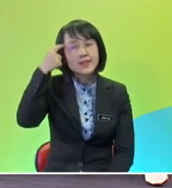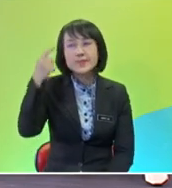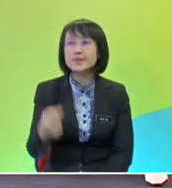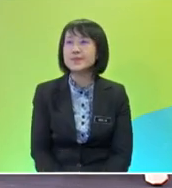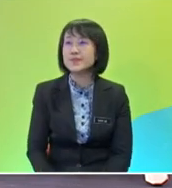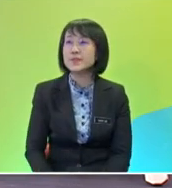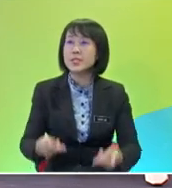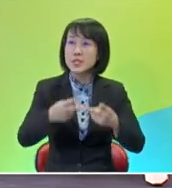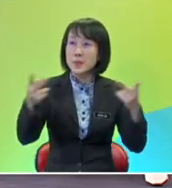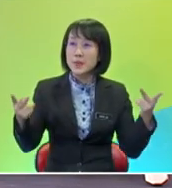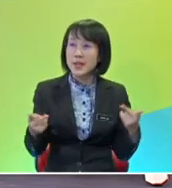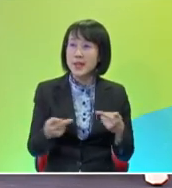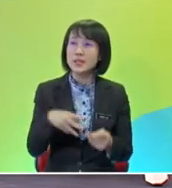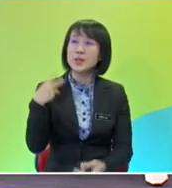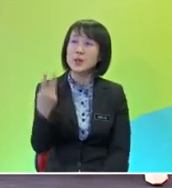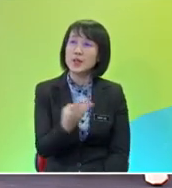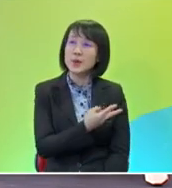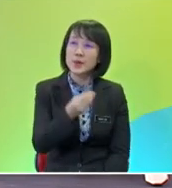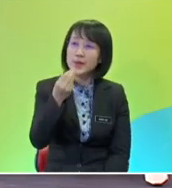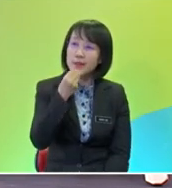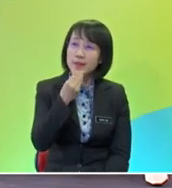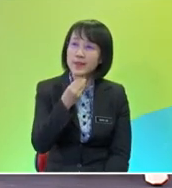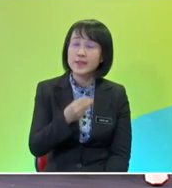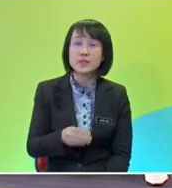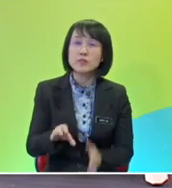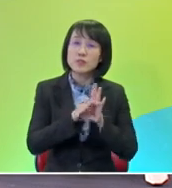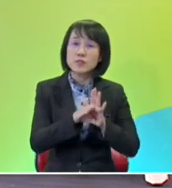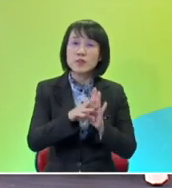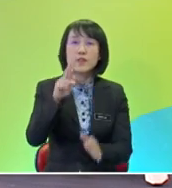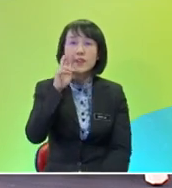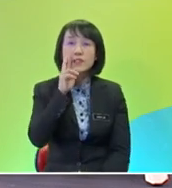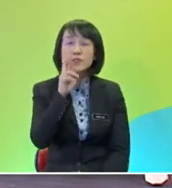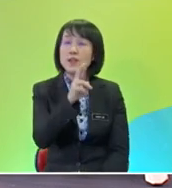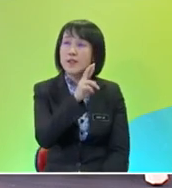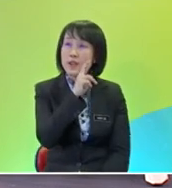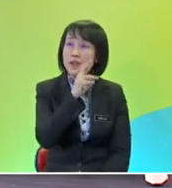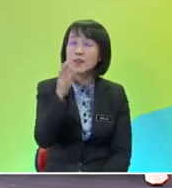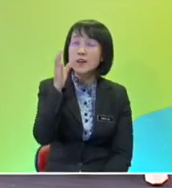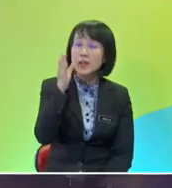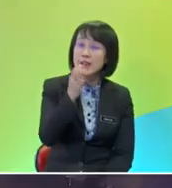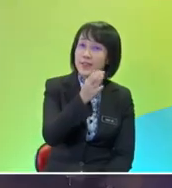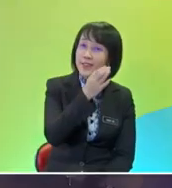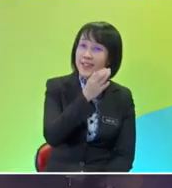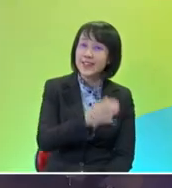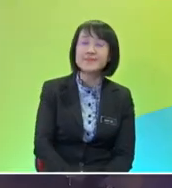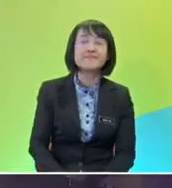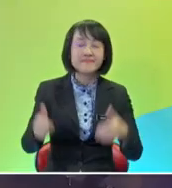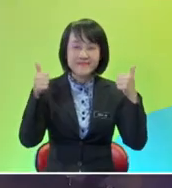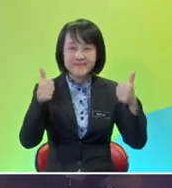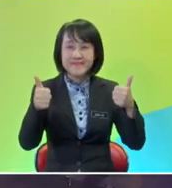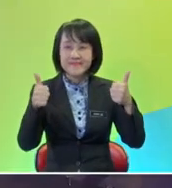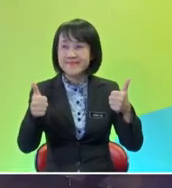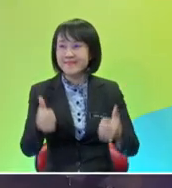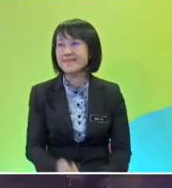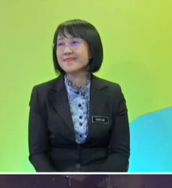place where we eat, like restaurants or coffee shop. Is it correct, teacher? Excellent. So you deserve